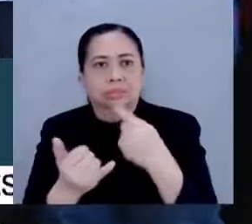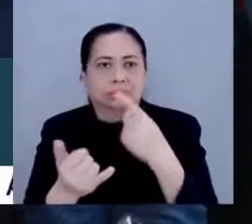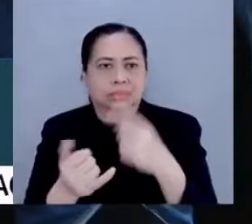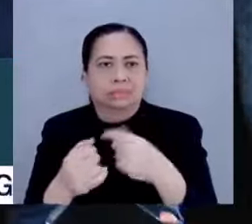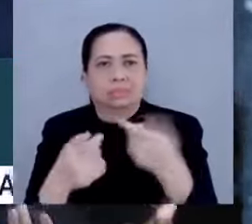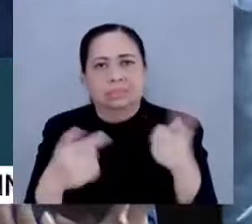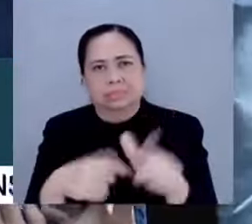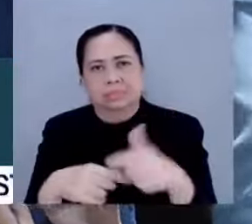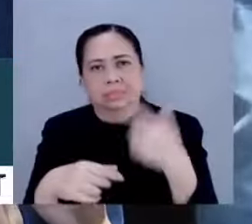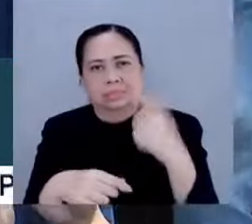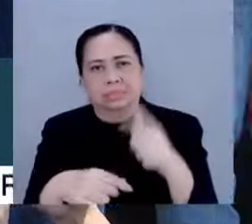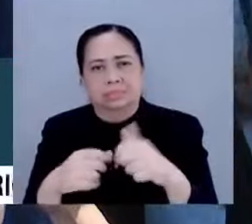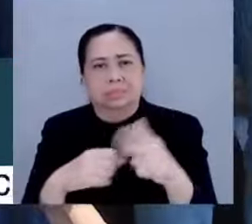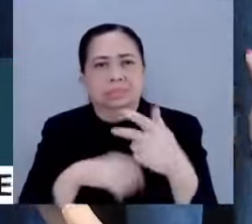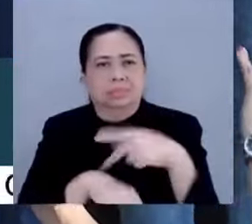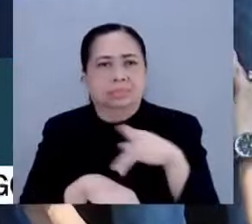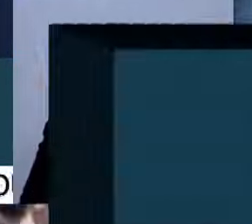consequences for the country.